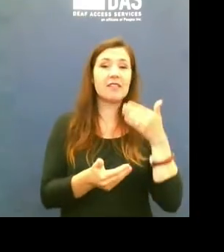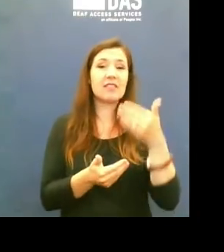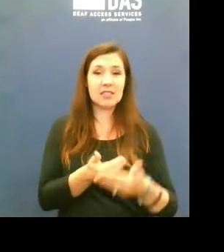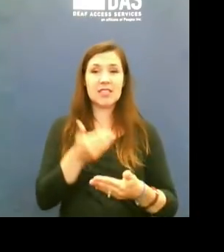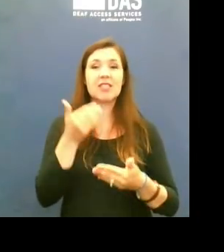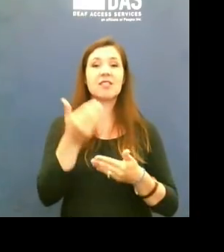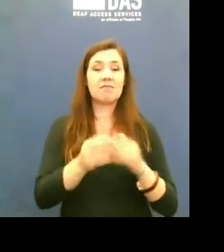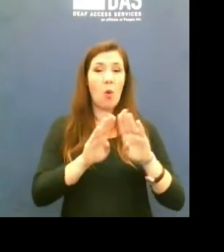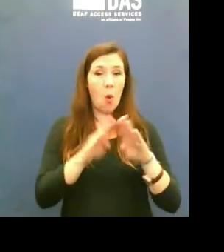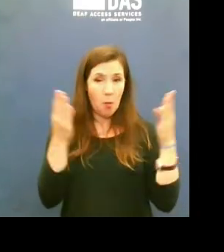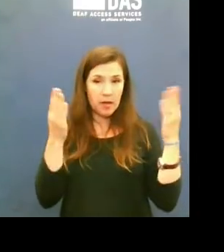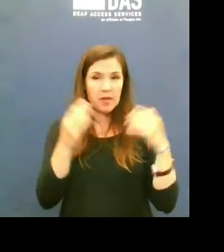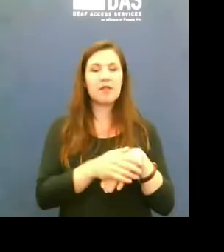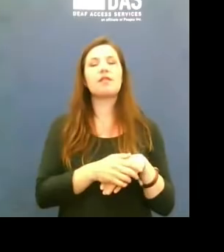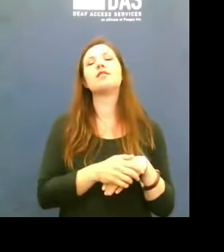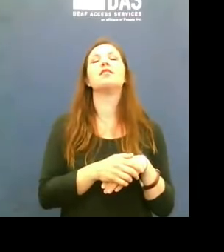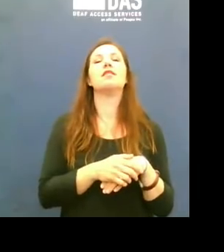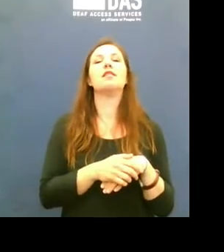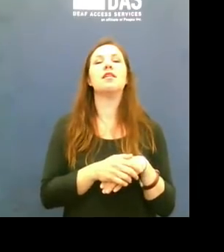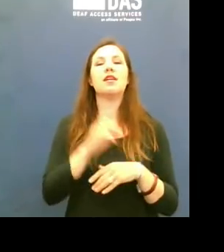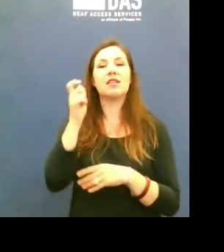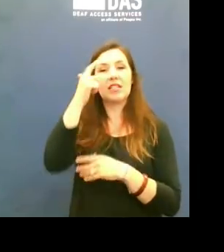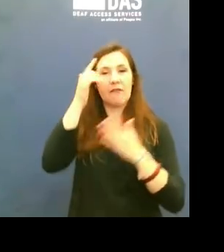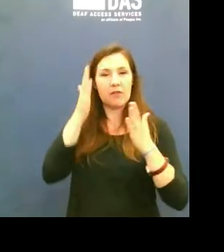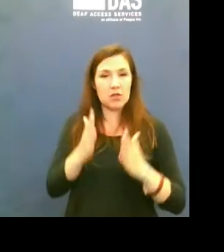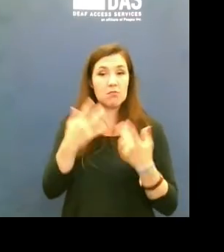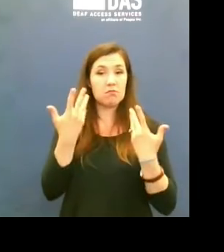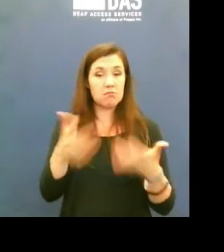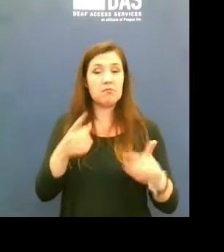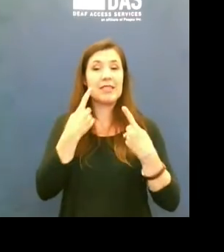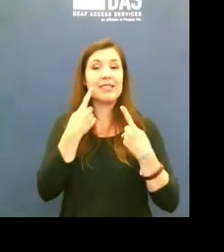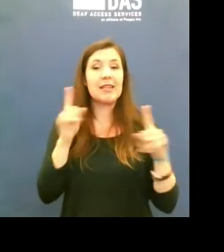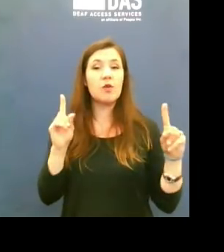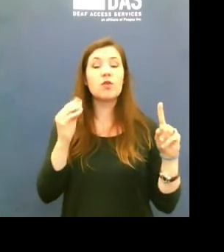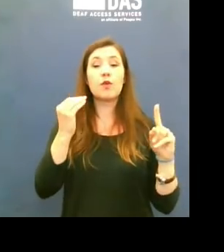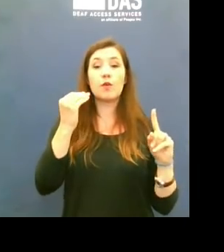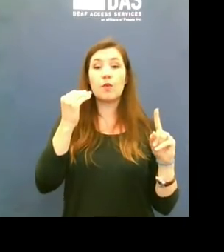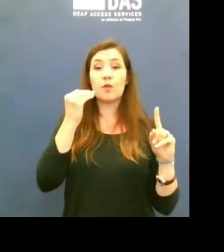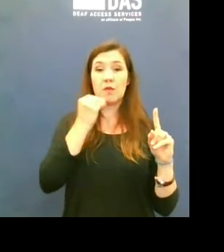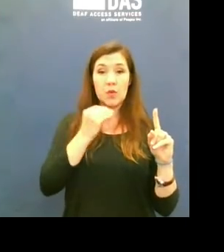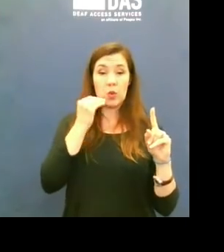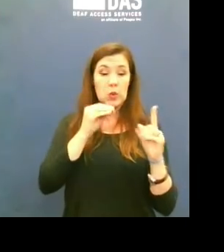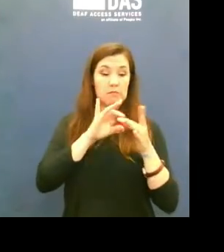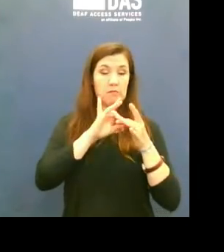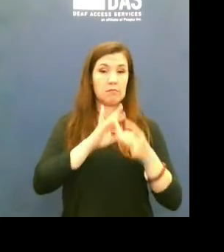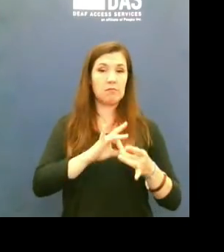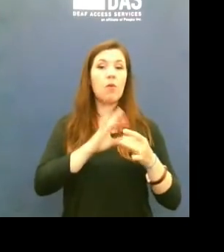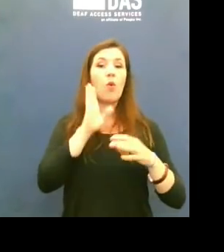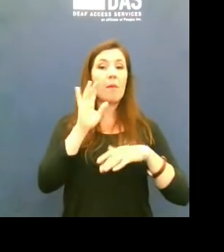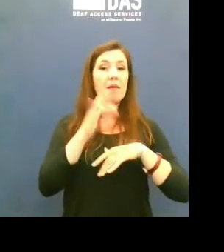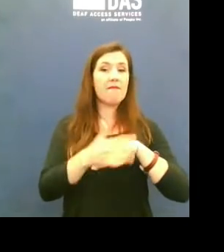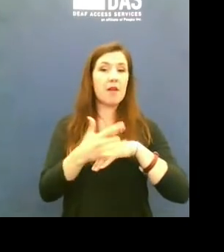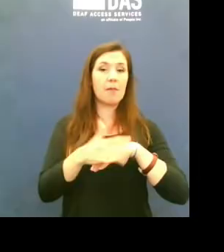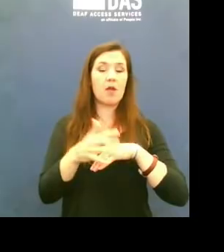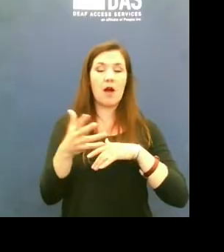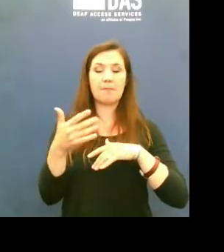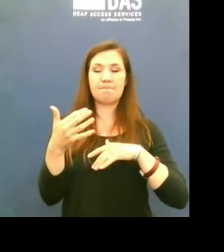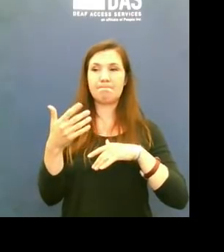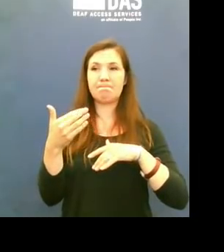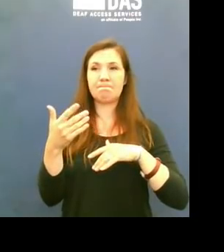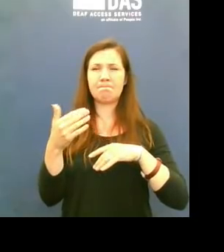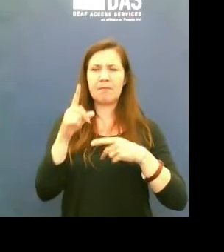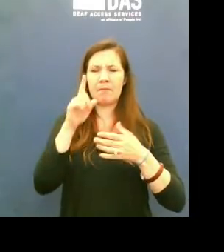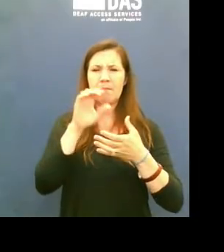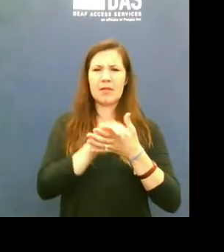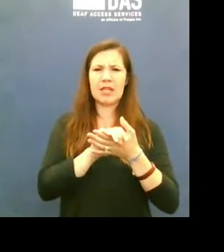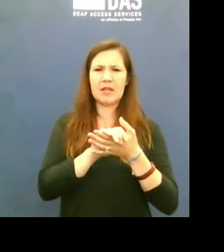open, and the governor announced that when it pertains to food, there will be available to do, I